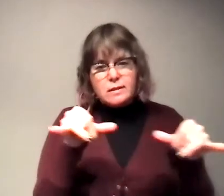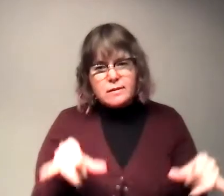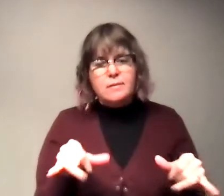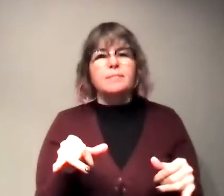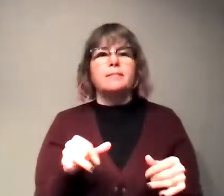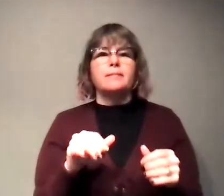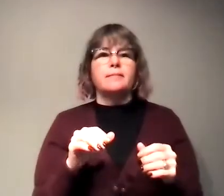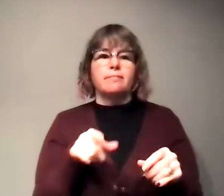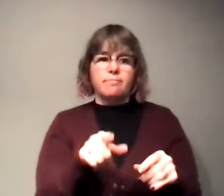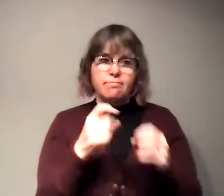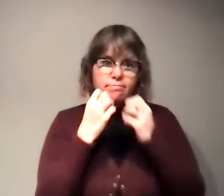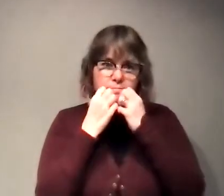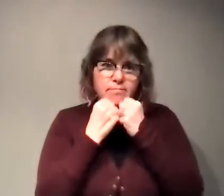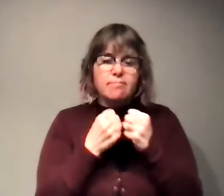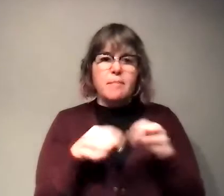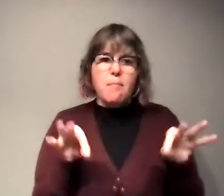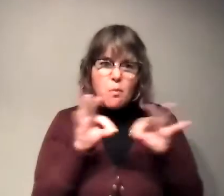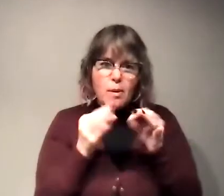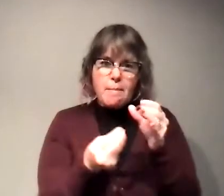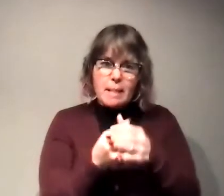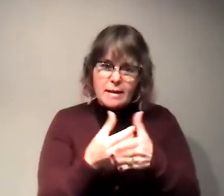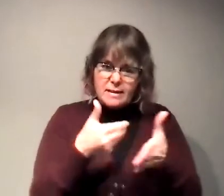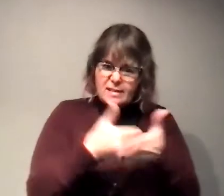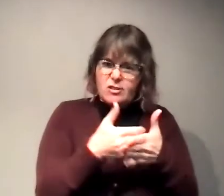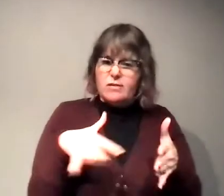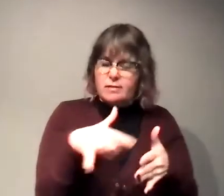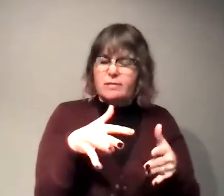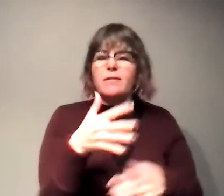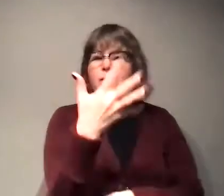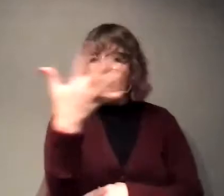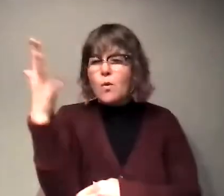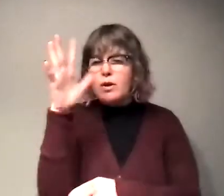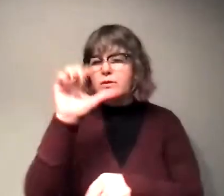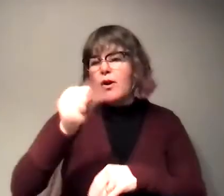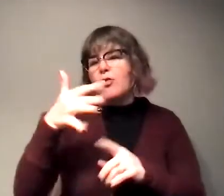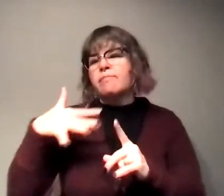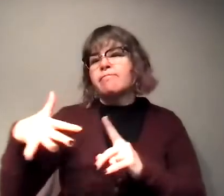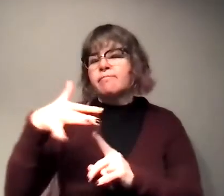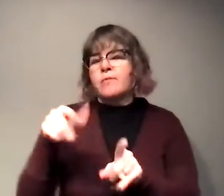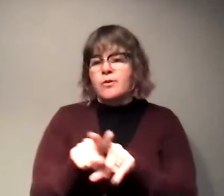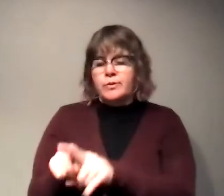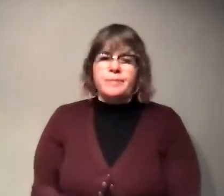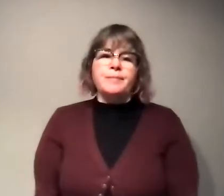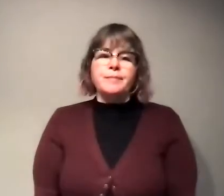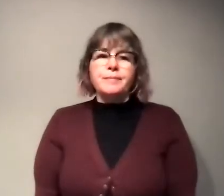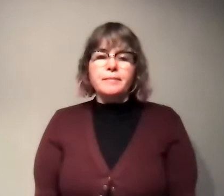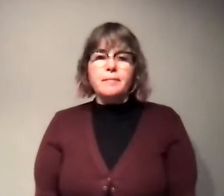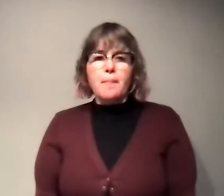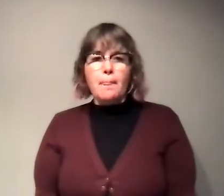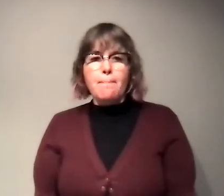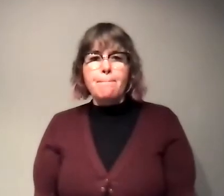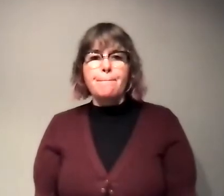how important the plants are that grow next to rivers. I also work in forests and other settings. And I work a lot